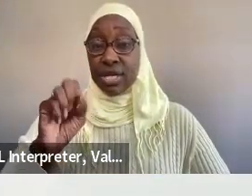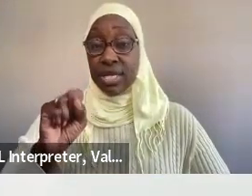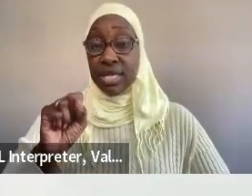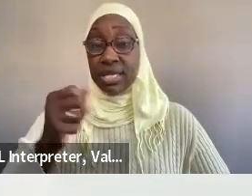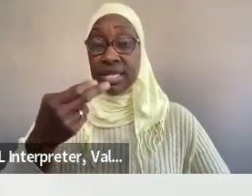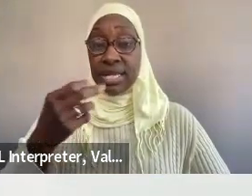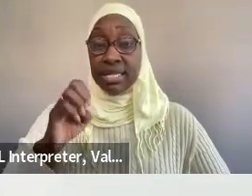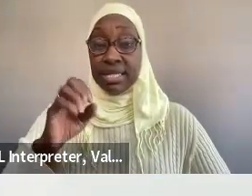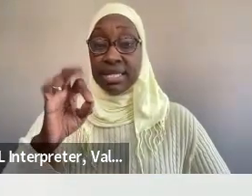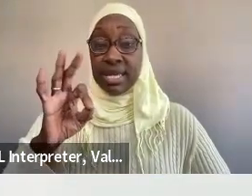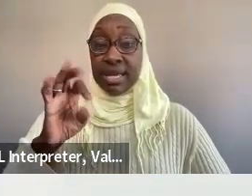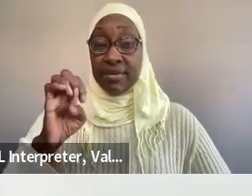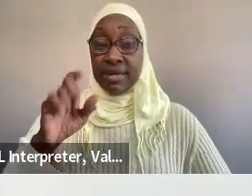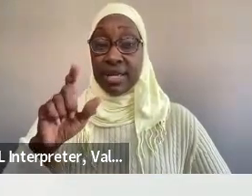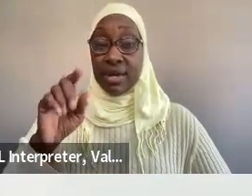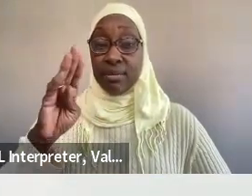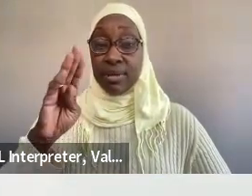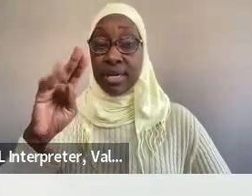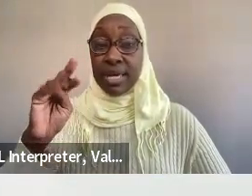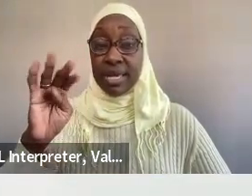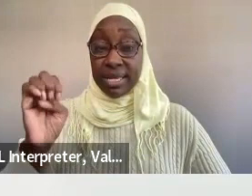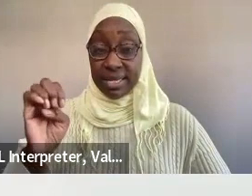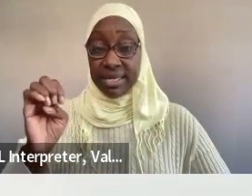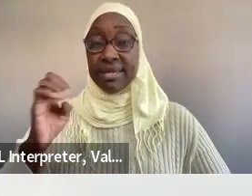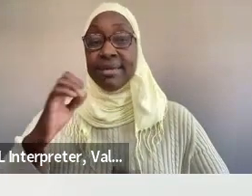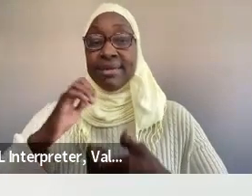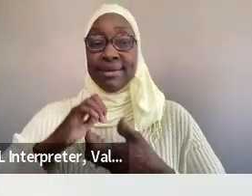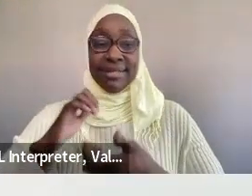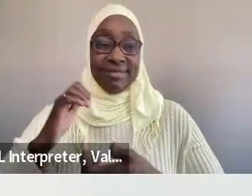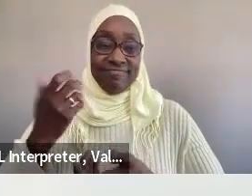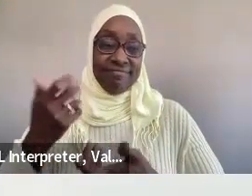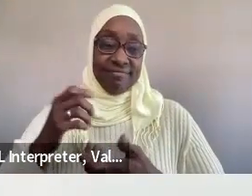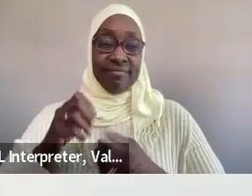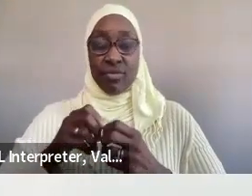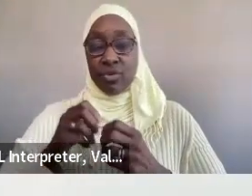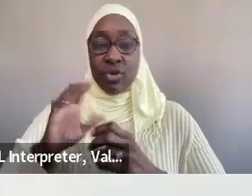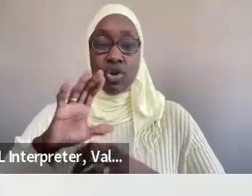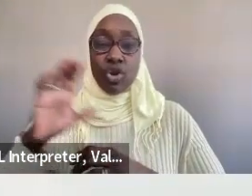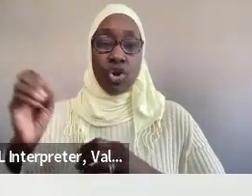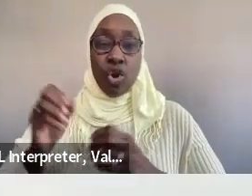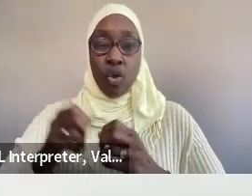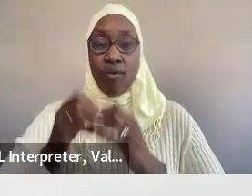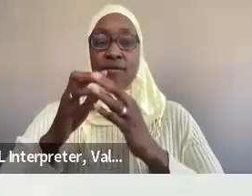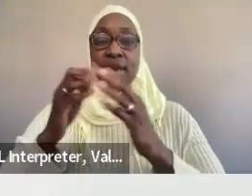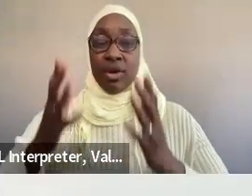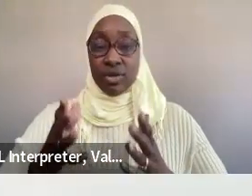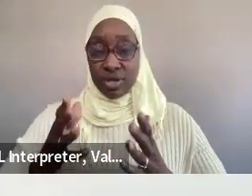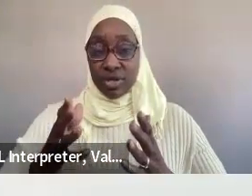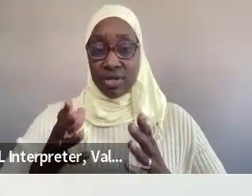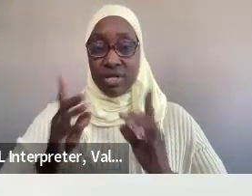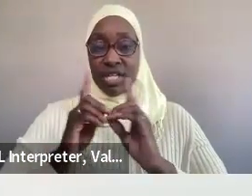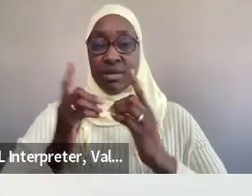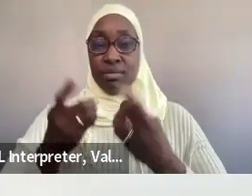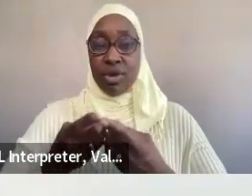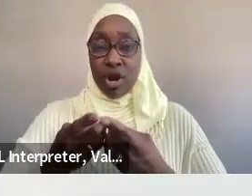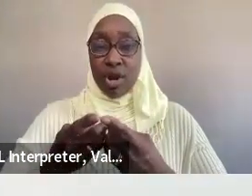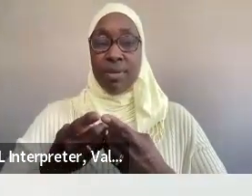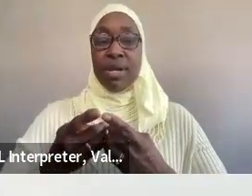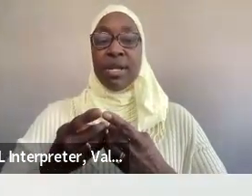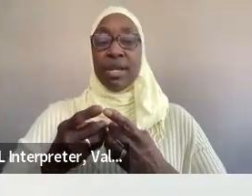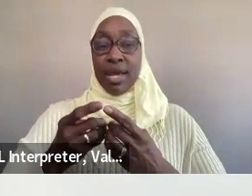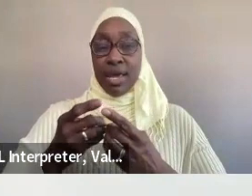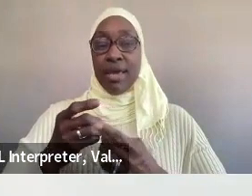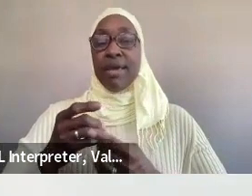project manager, and I'm doing masters in information systems. So it would do justice only to know from their